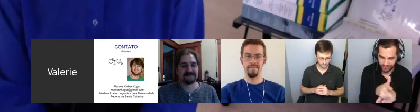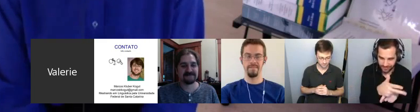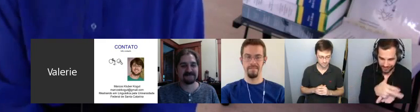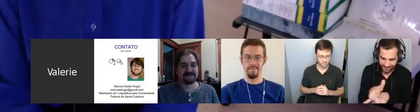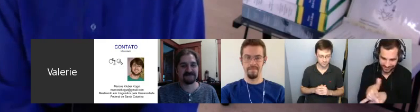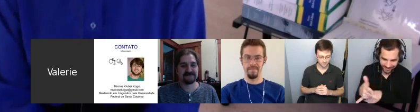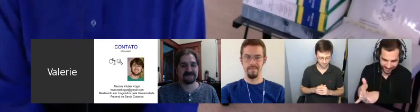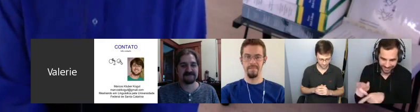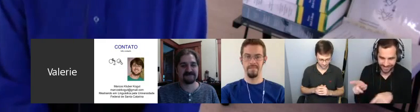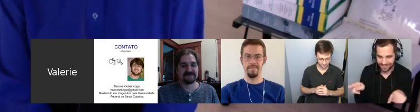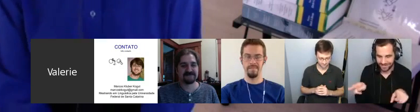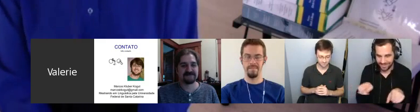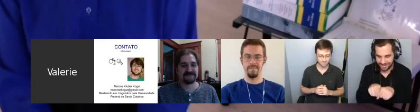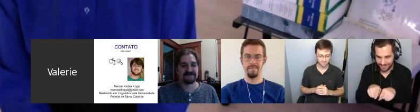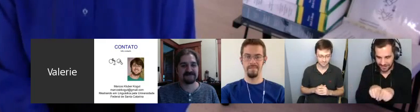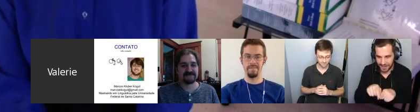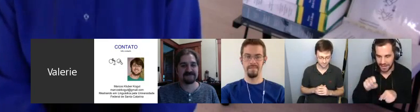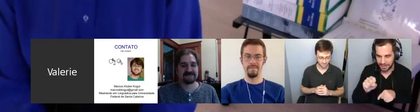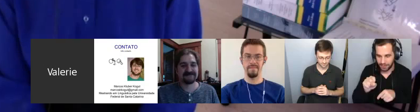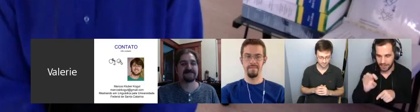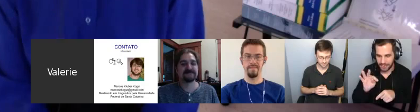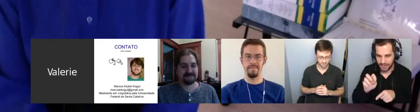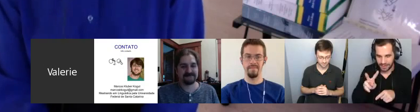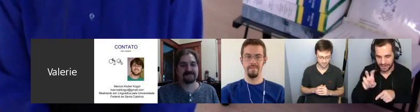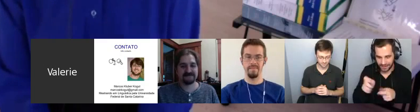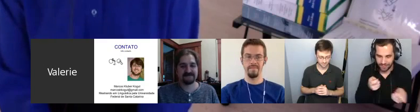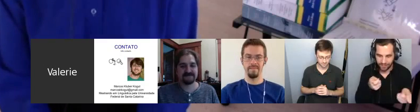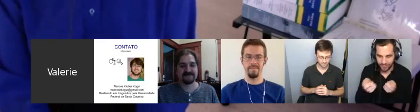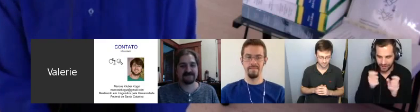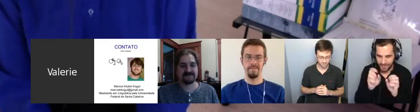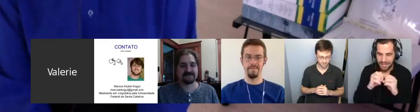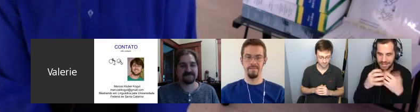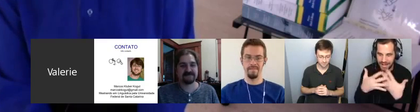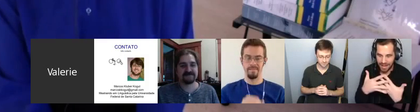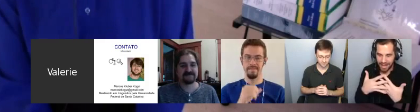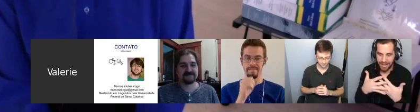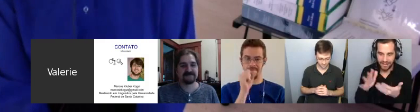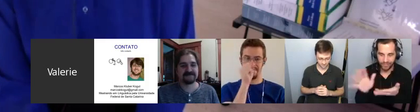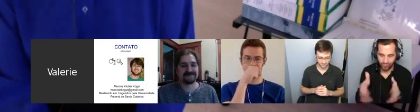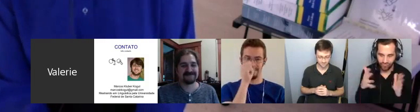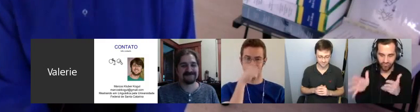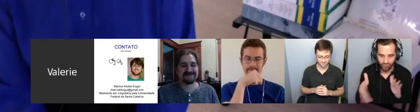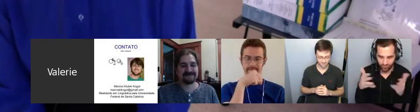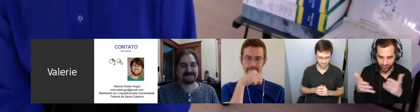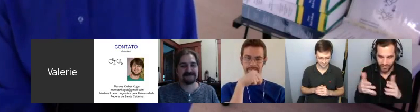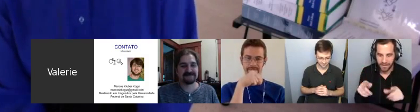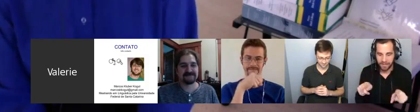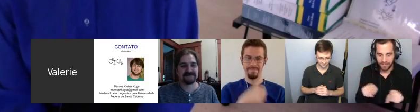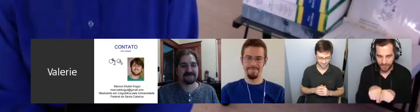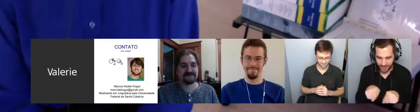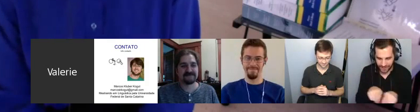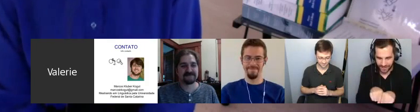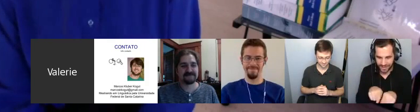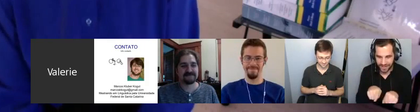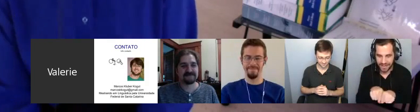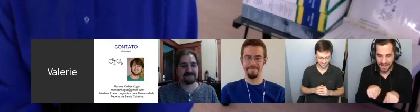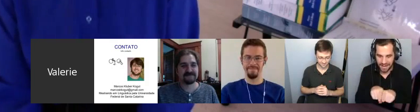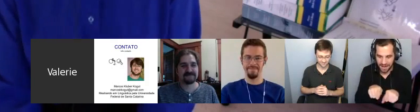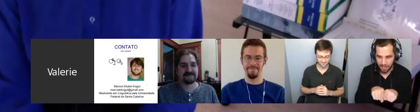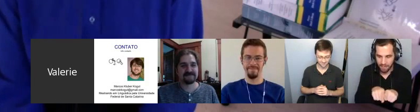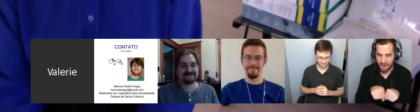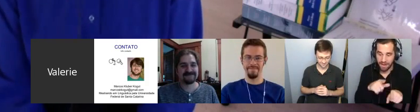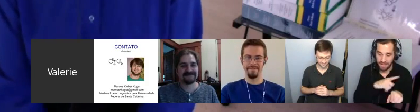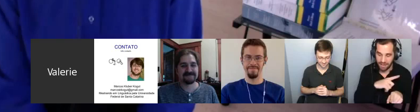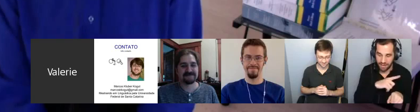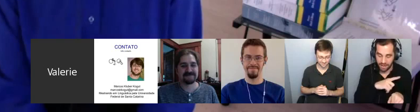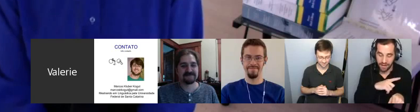Steve Slavinsky for showing the slides and for producing the SignPuddle software that so many people are referring to. Yes,